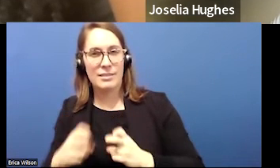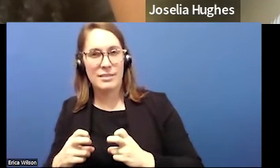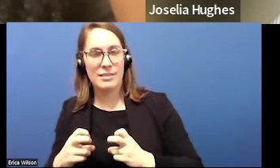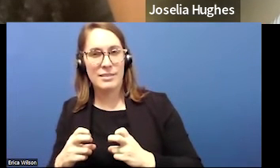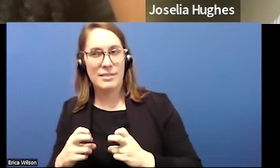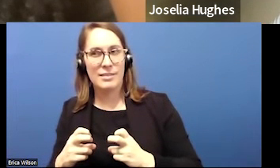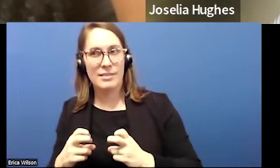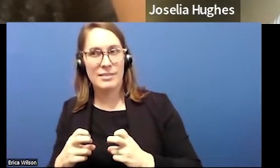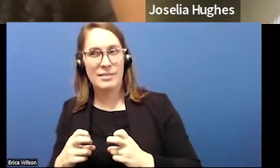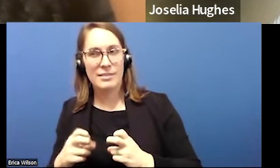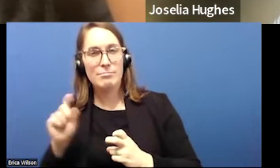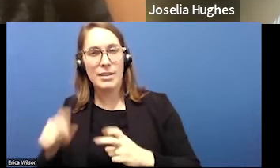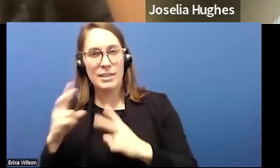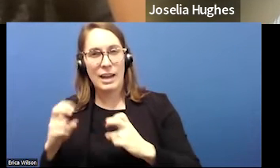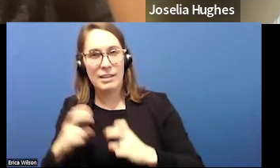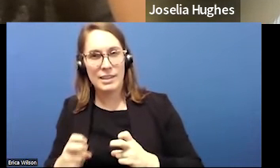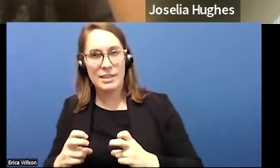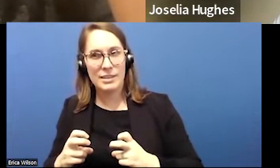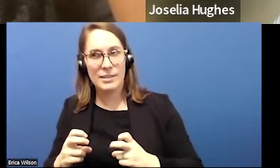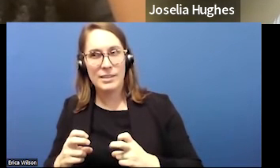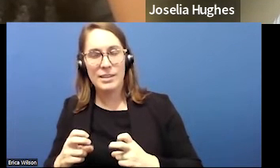Well, I'm thinking about like